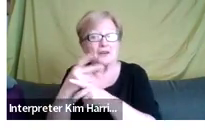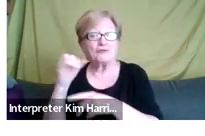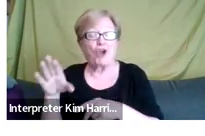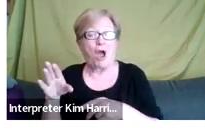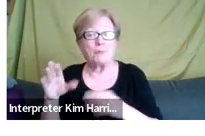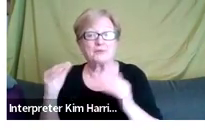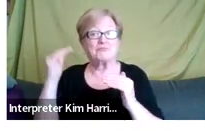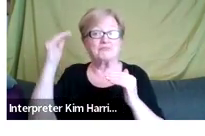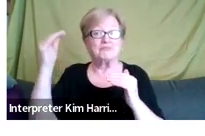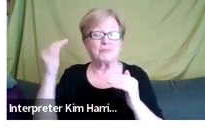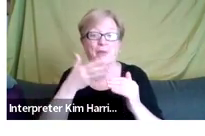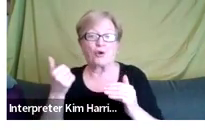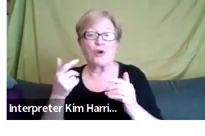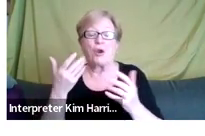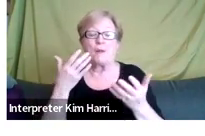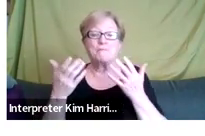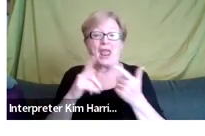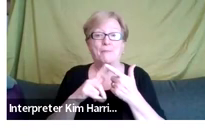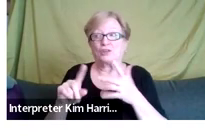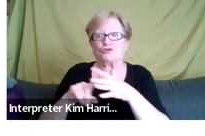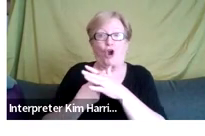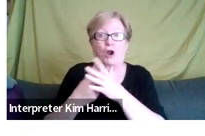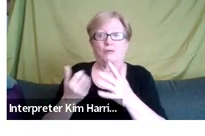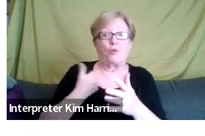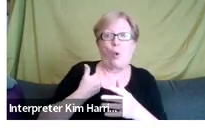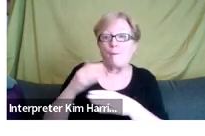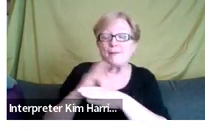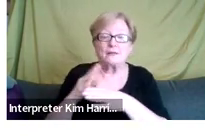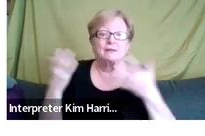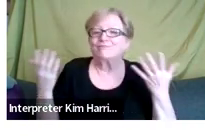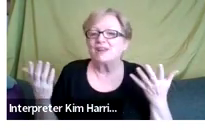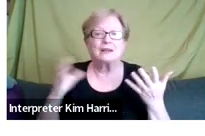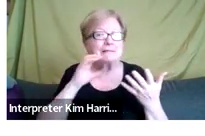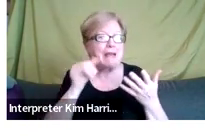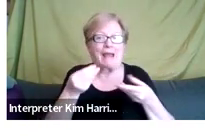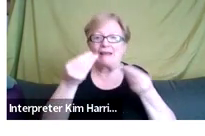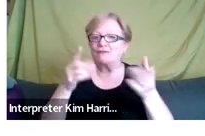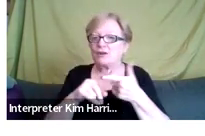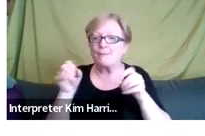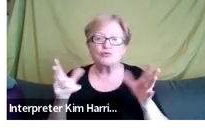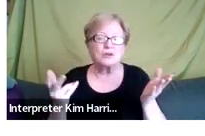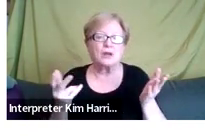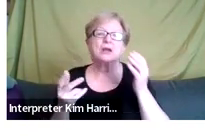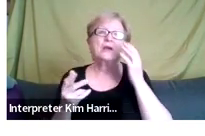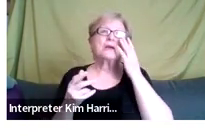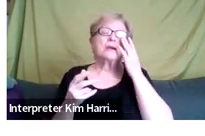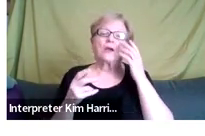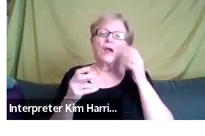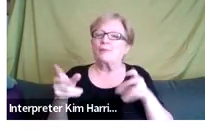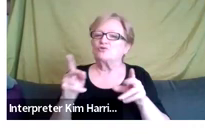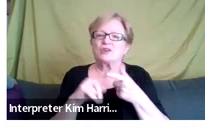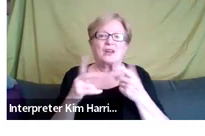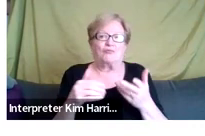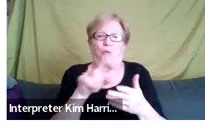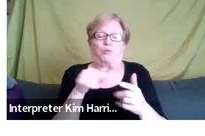even entrepreneurship for that matter. And so oftentimes, these type